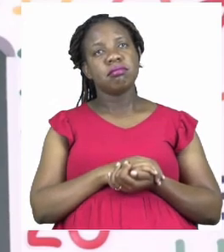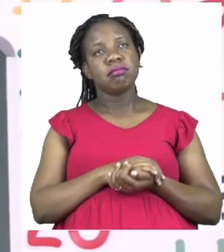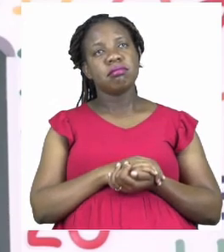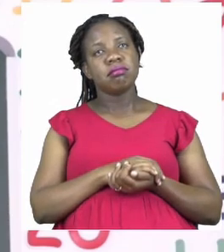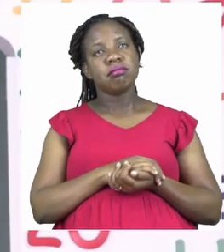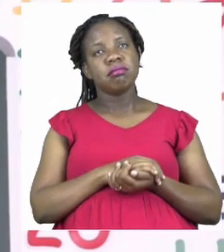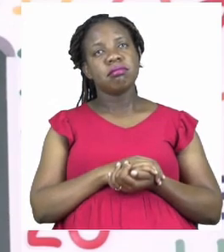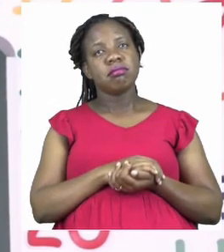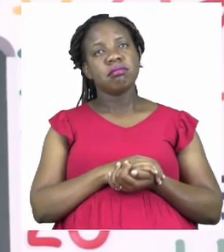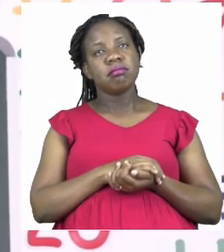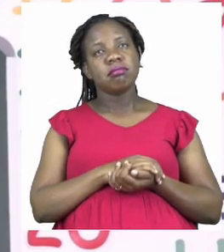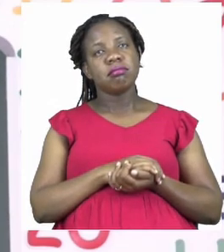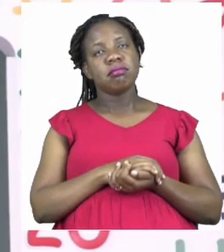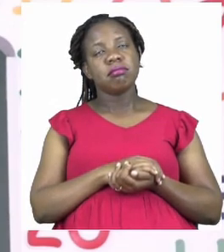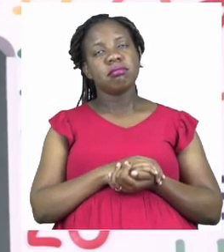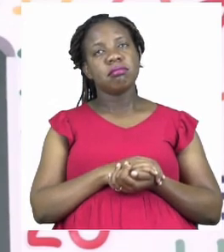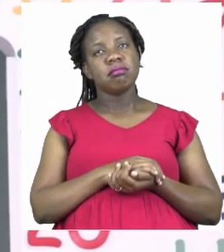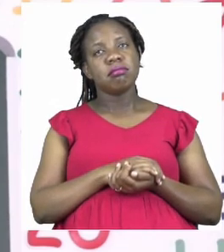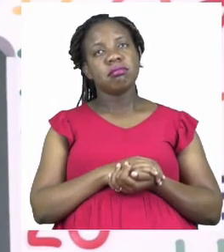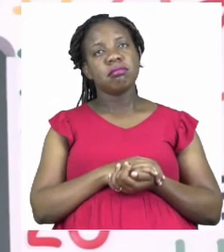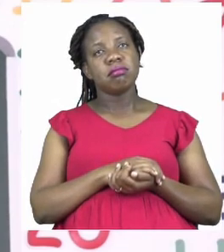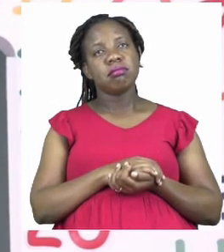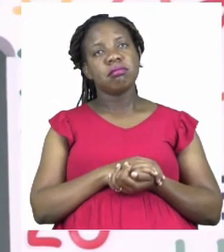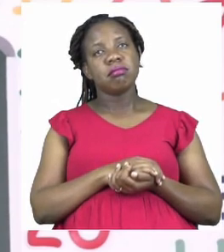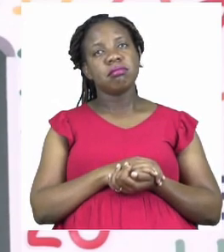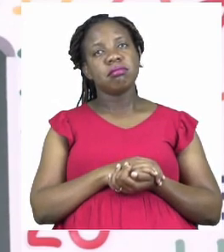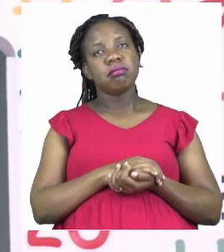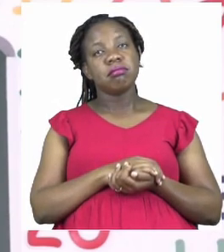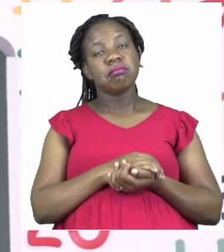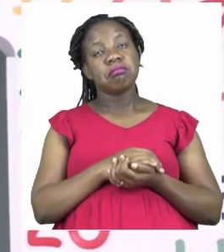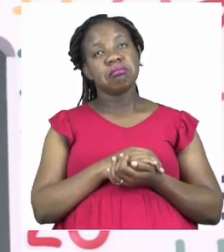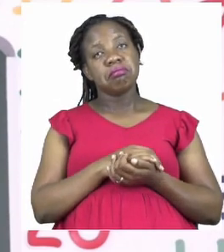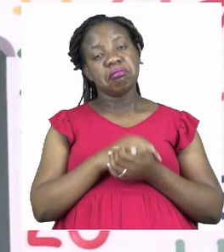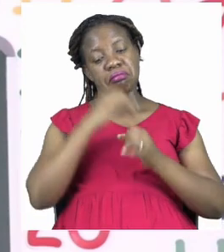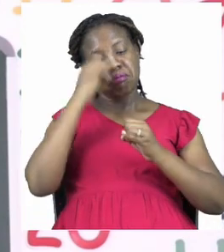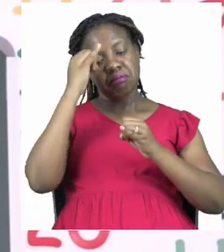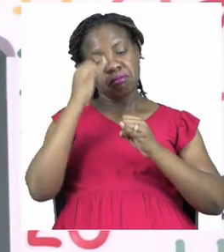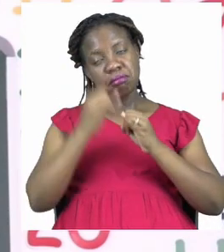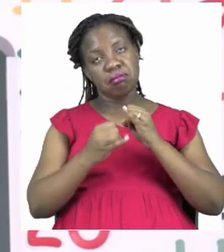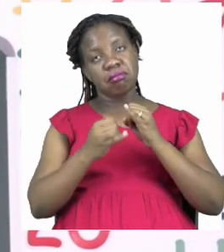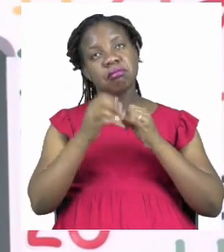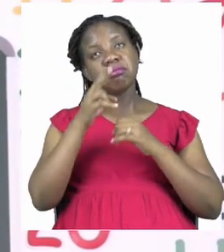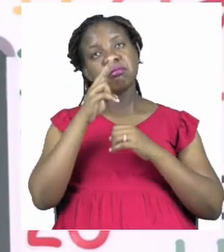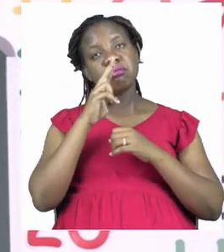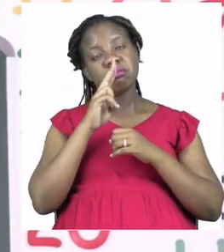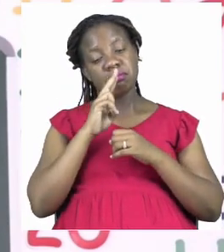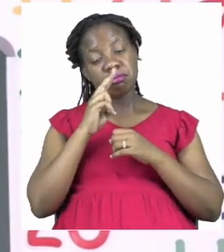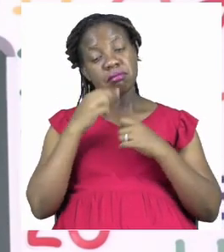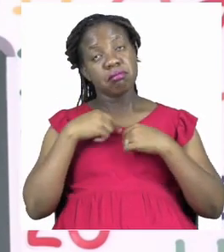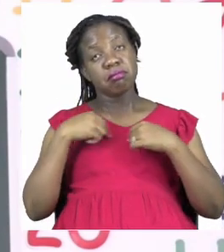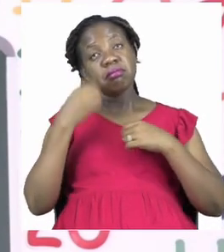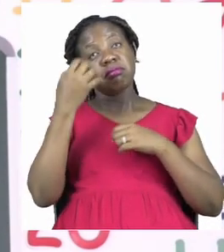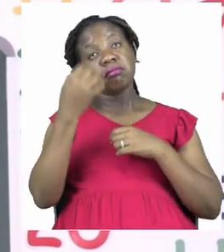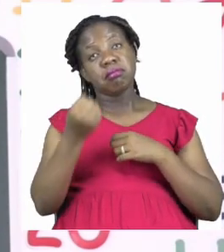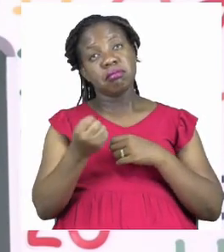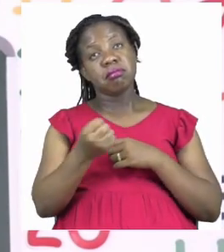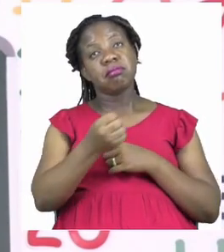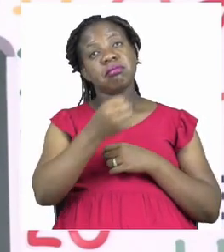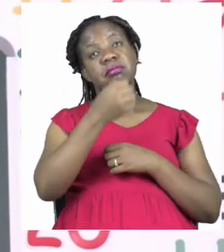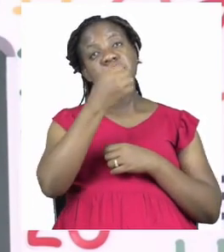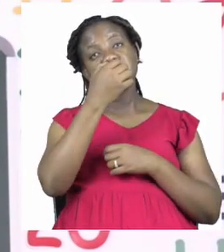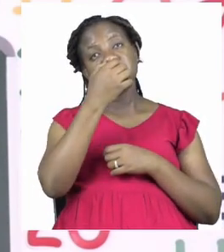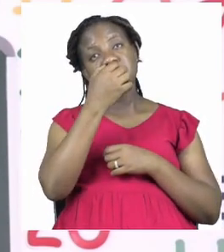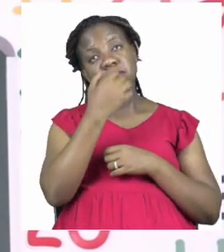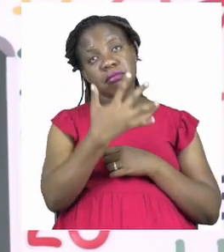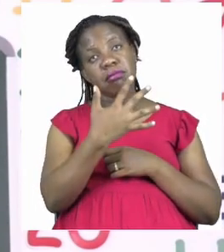We have 55 cents. Well done, everyone, if you managed to do that with